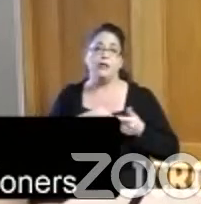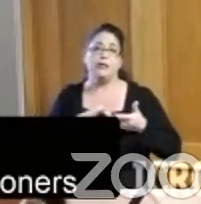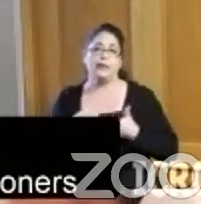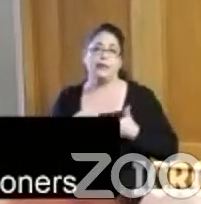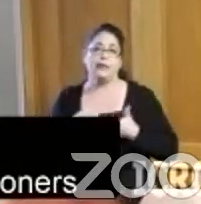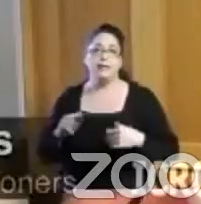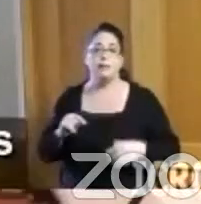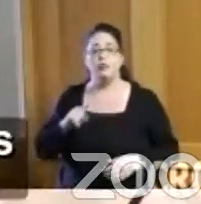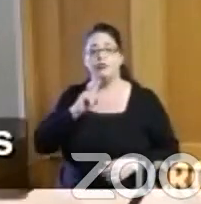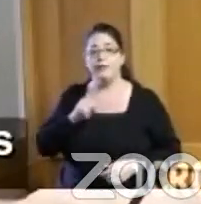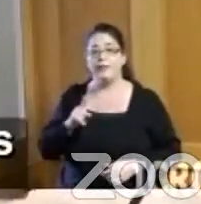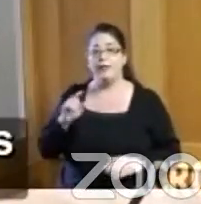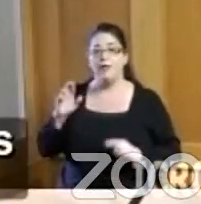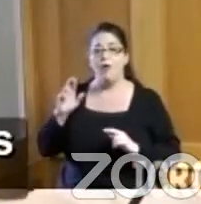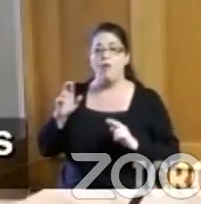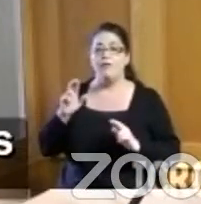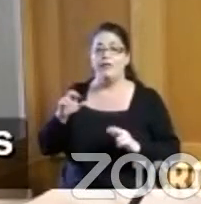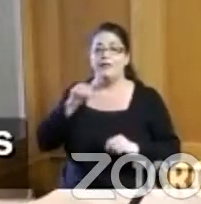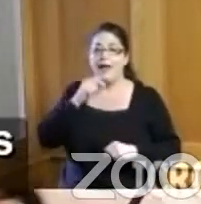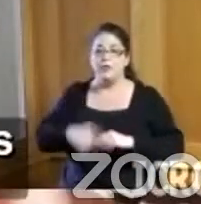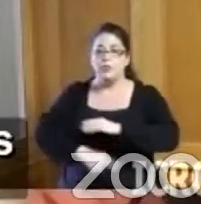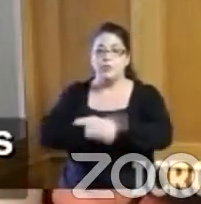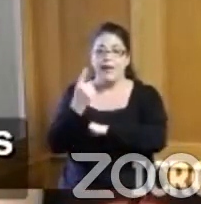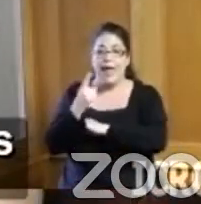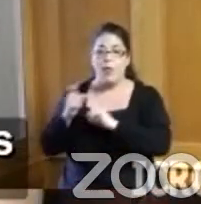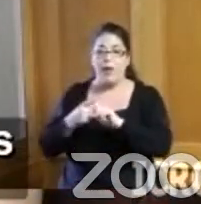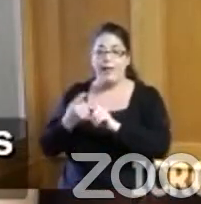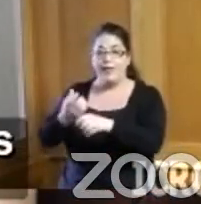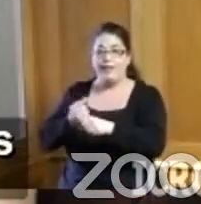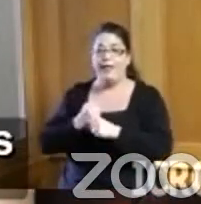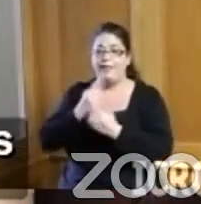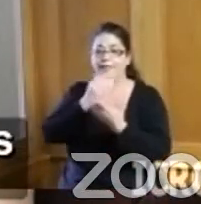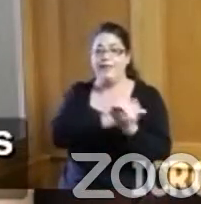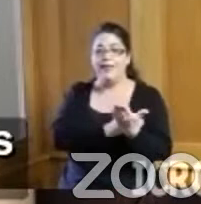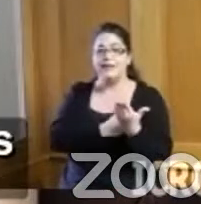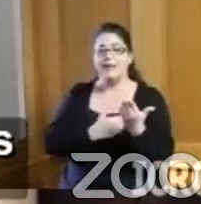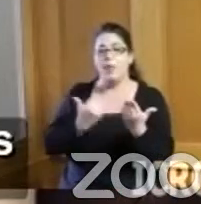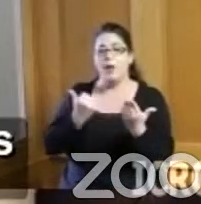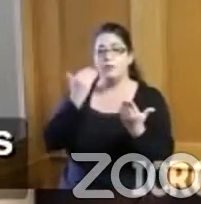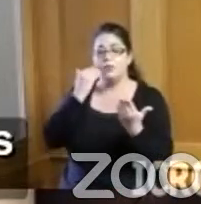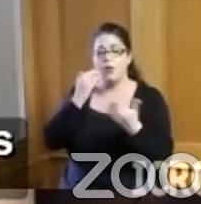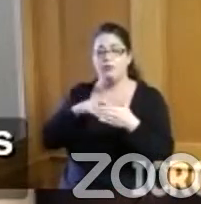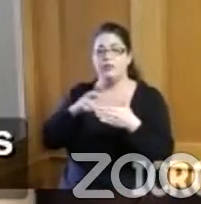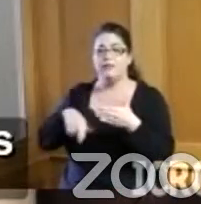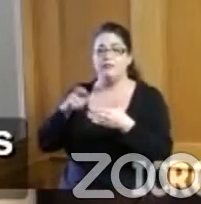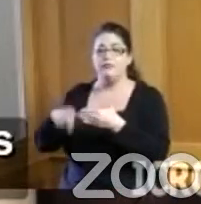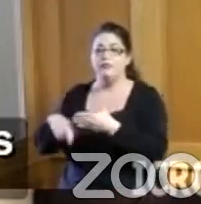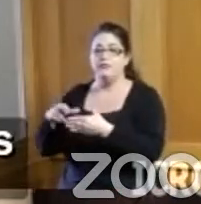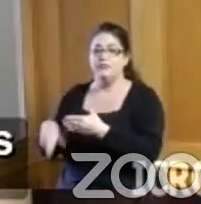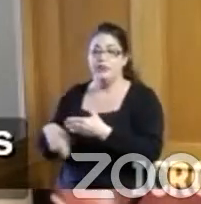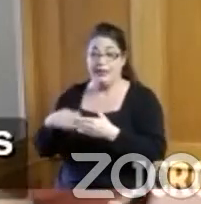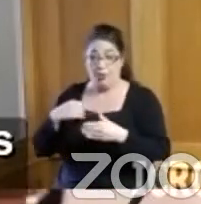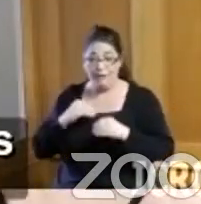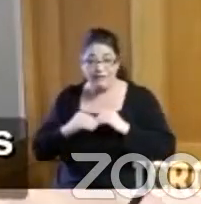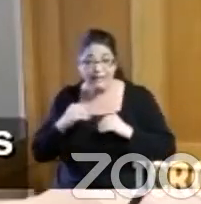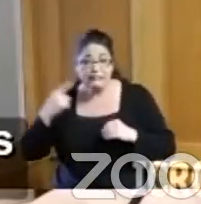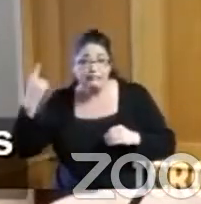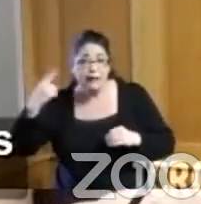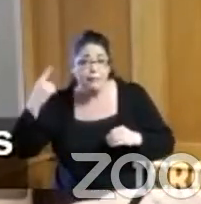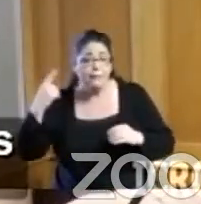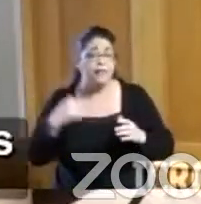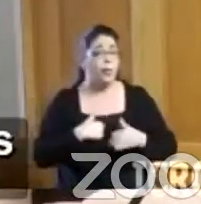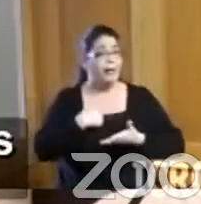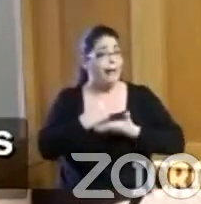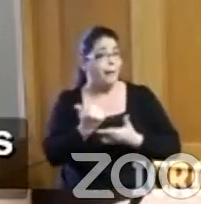hopefully, I know it won't be today, when we get the list, I'd like to know what happened out of the studies. Did we fix anything? Did we